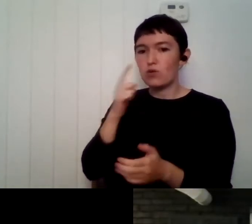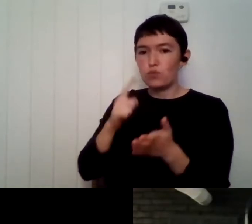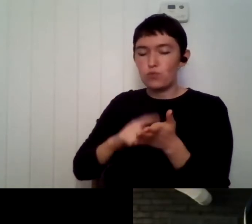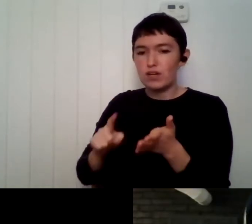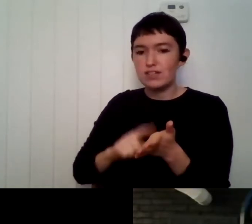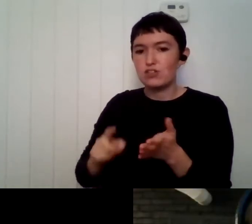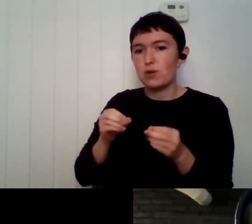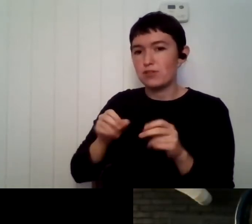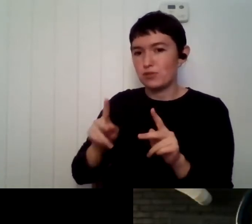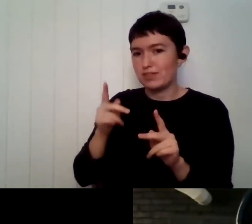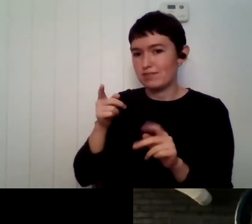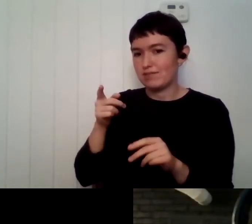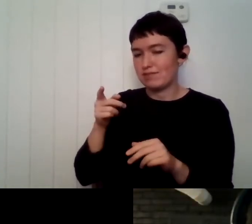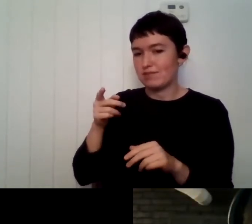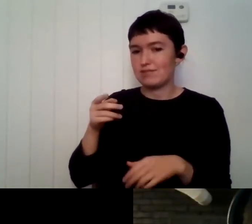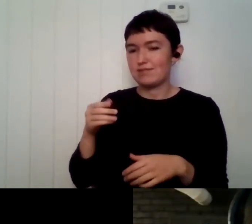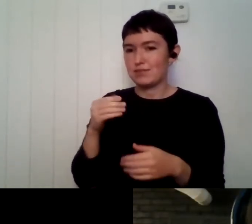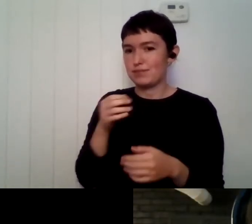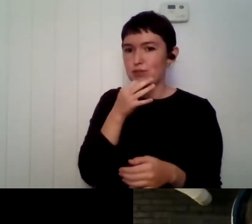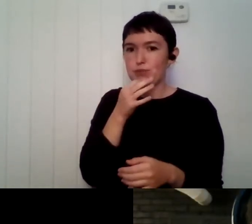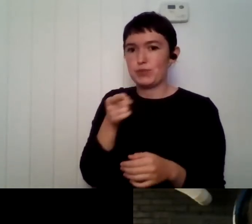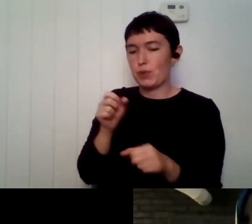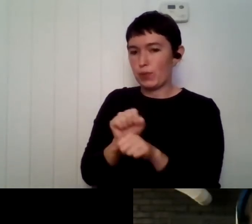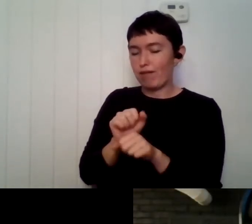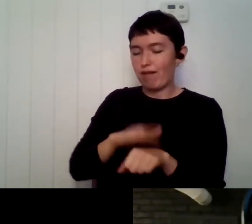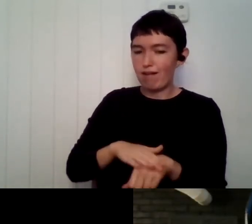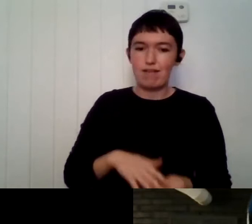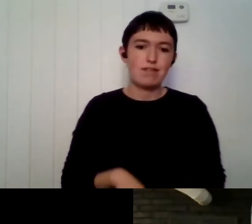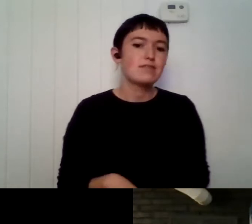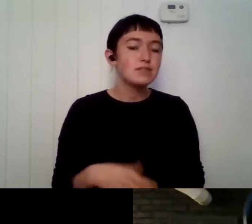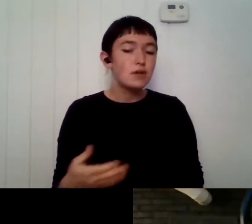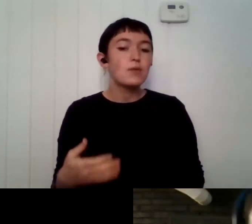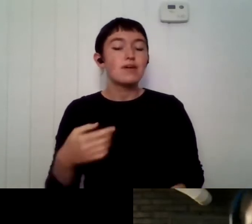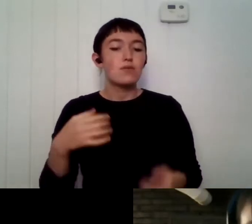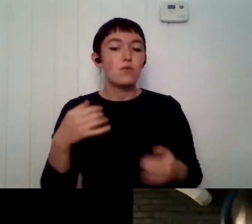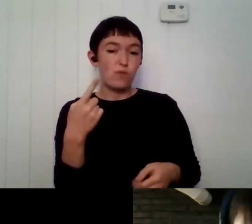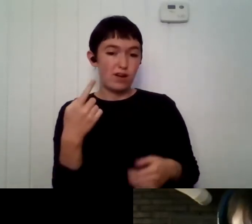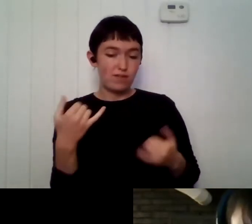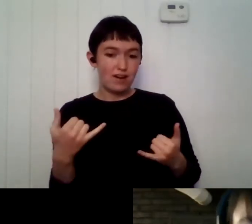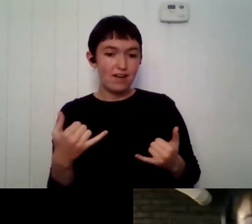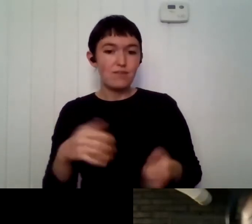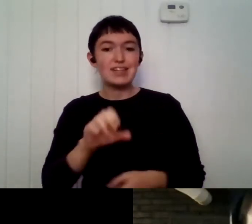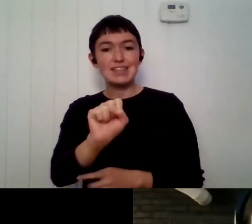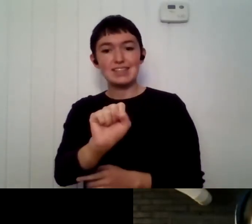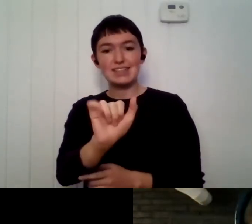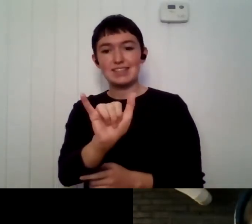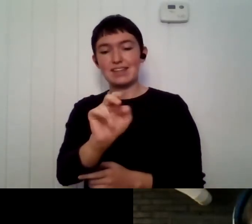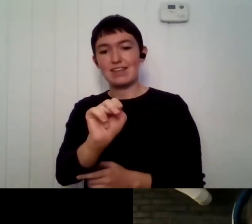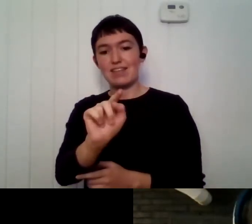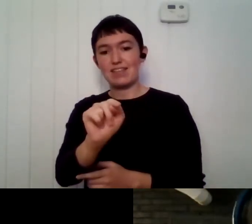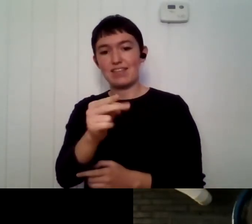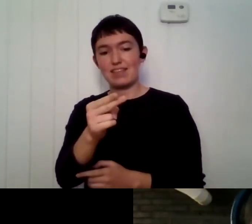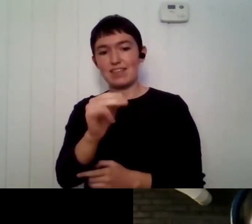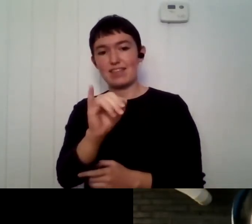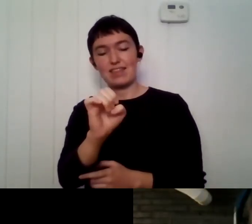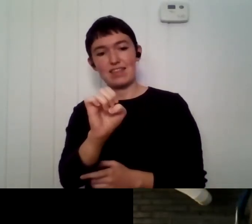And for me, so one of the areas which I'm actively working on now is synthesizability, constrained molecular generation, which is kind of a mouthful, but